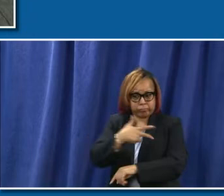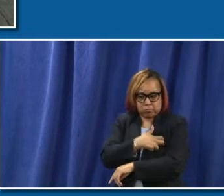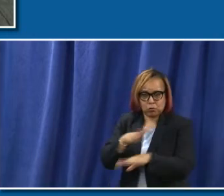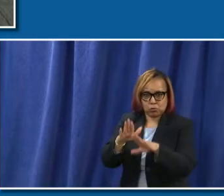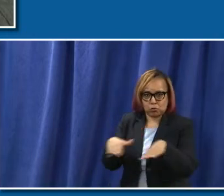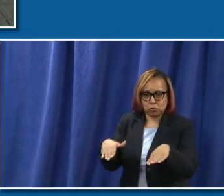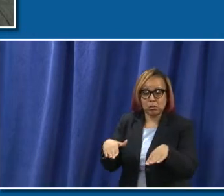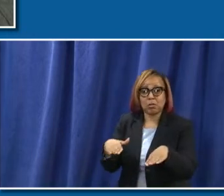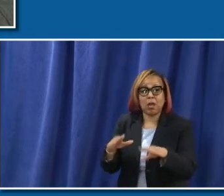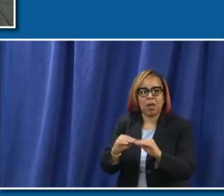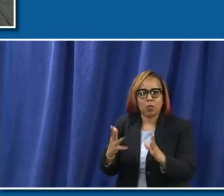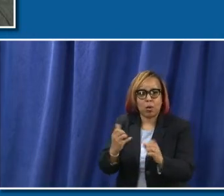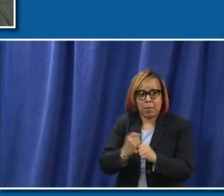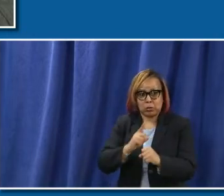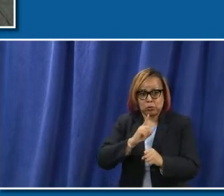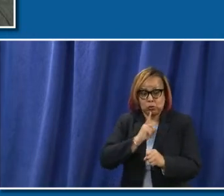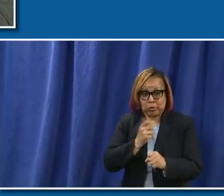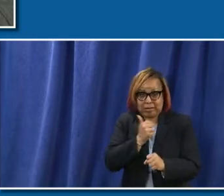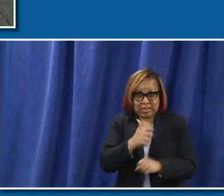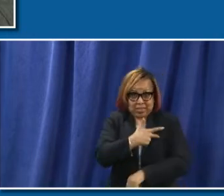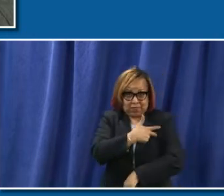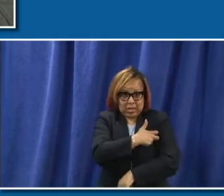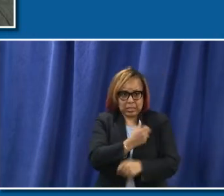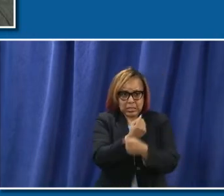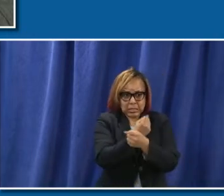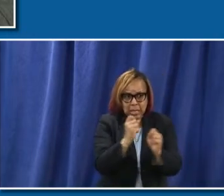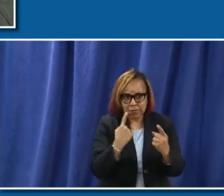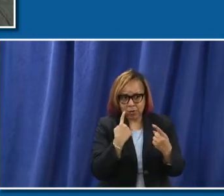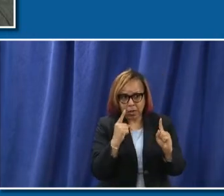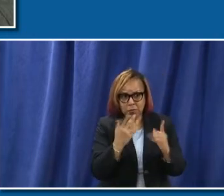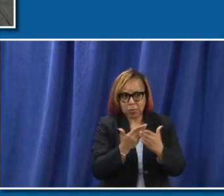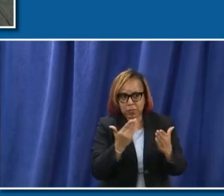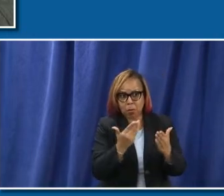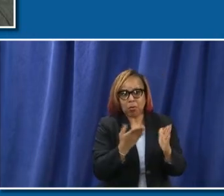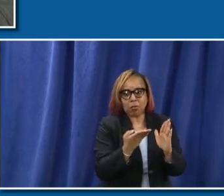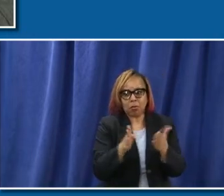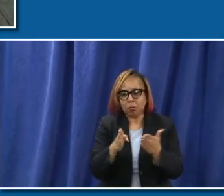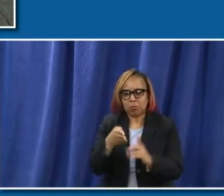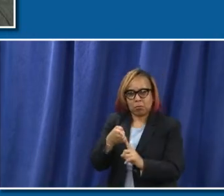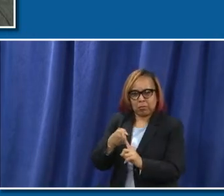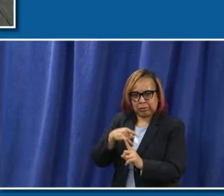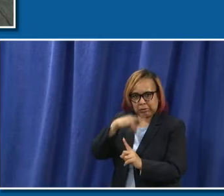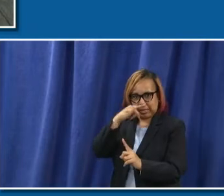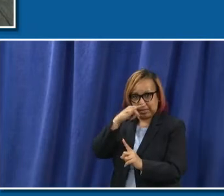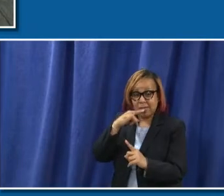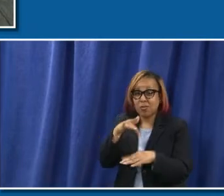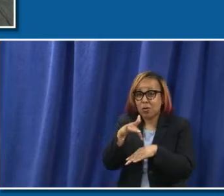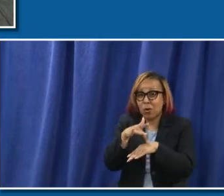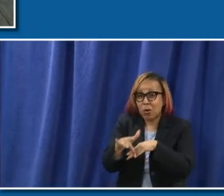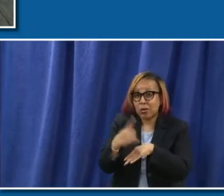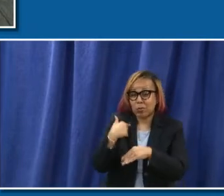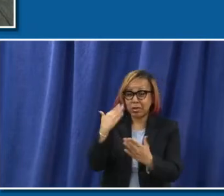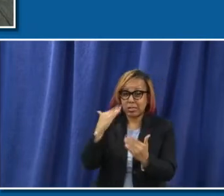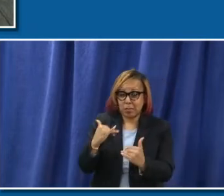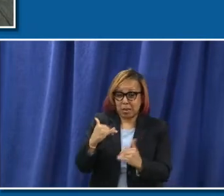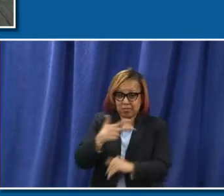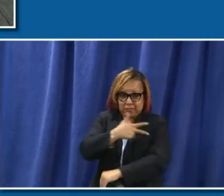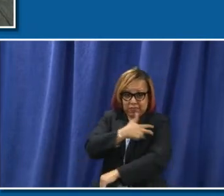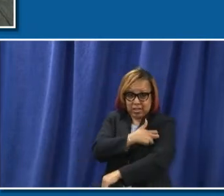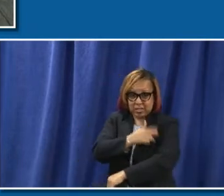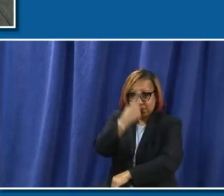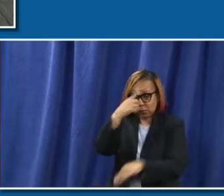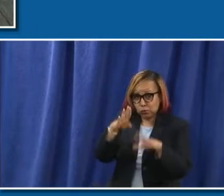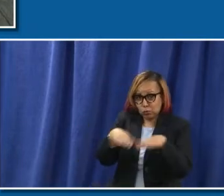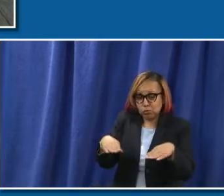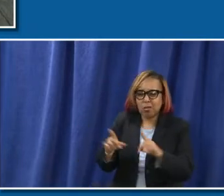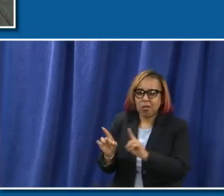children. Obviously, we want to make sure that any vaccine is safe and effective before it's available for kids. And so the earliest we would anticipate vaccinating